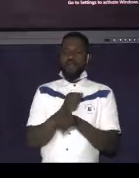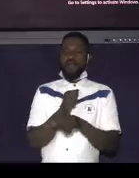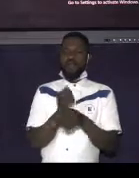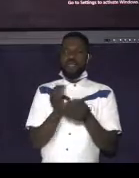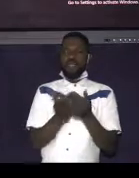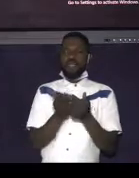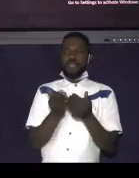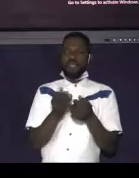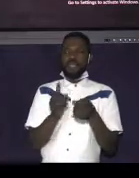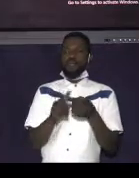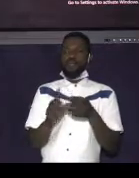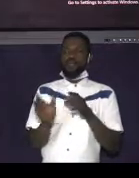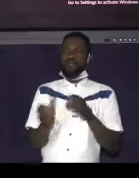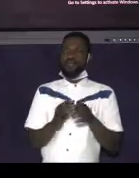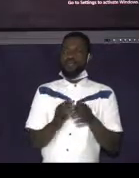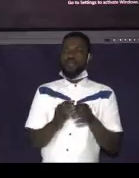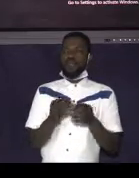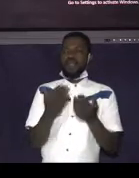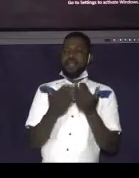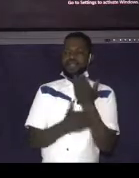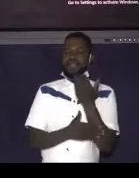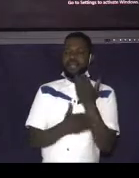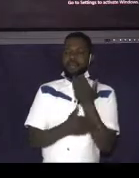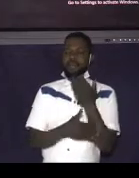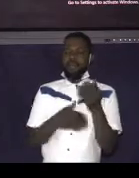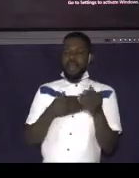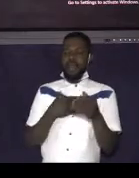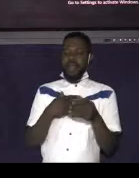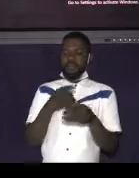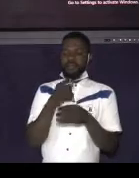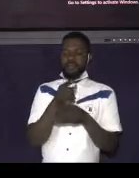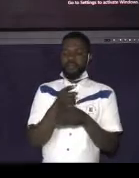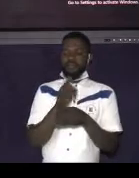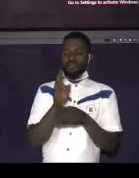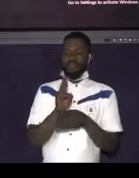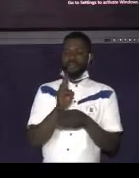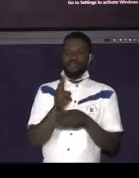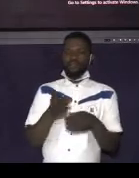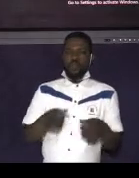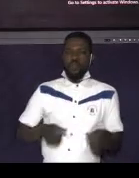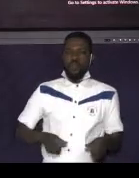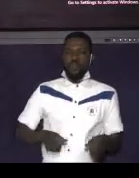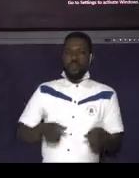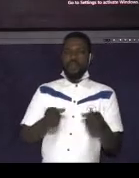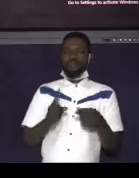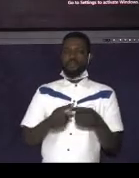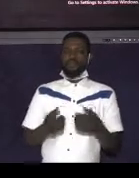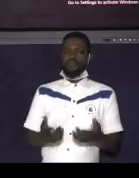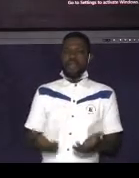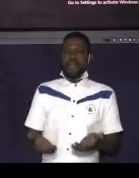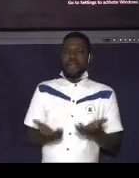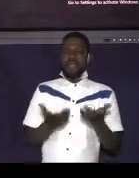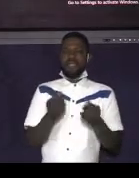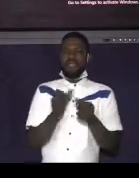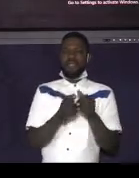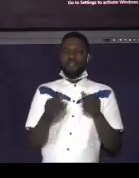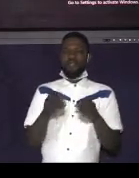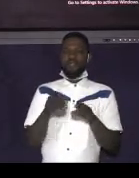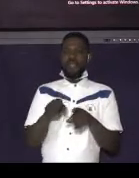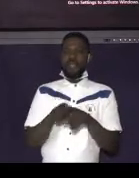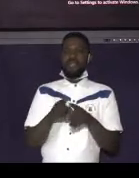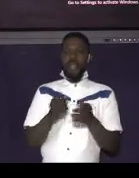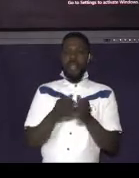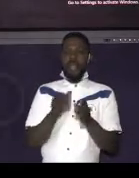do. Tubers of yam there, and you use wheelbarrow to lift everything at once. That's a